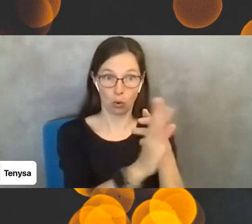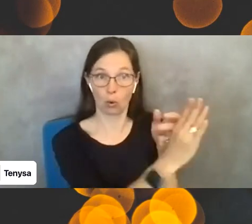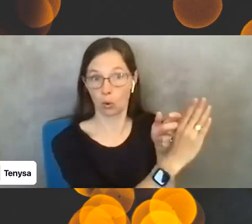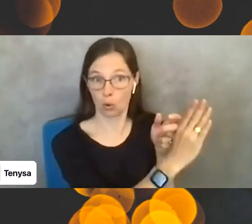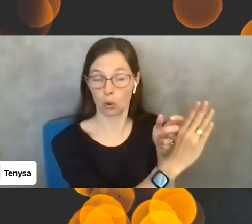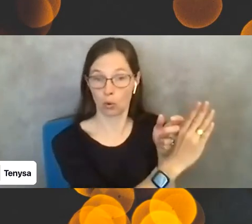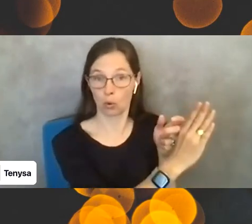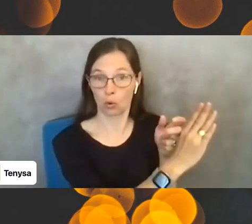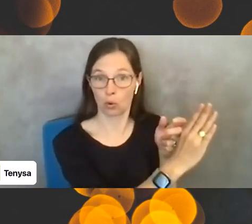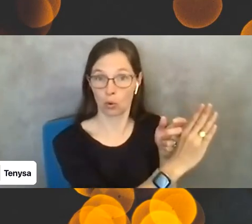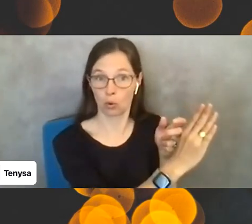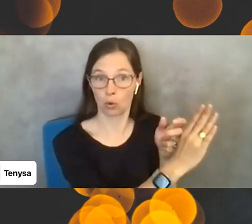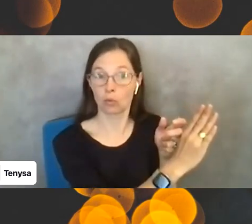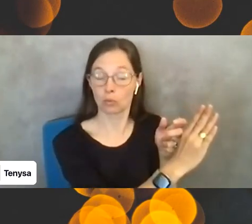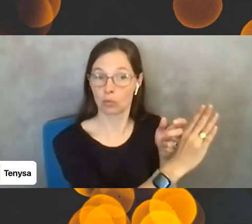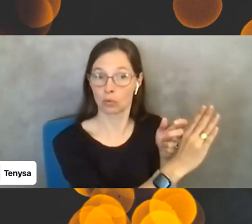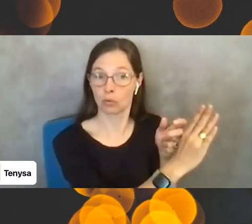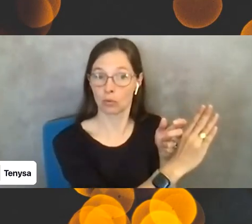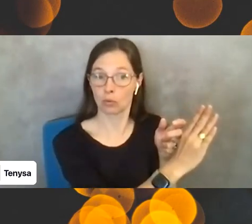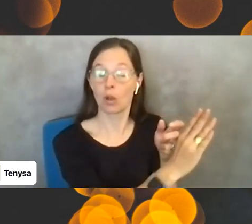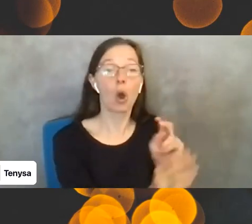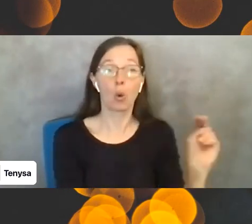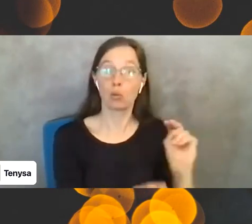neutral position to protection position.